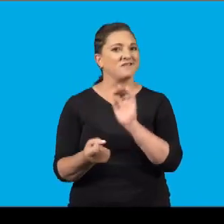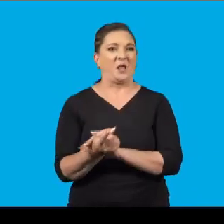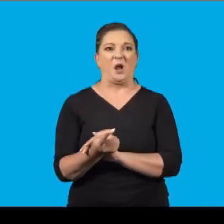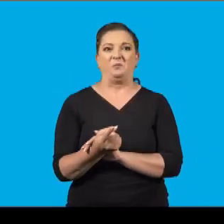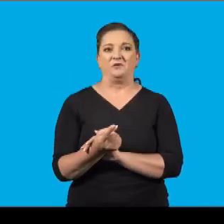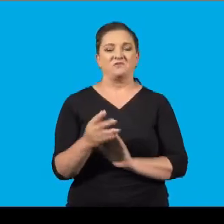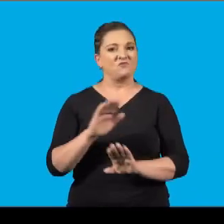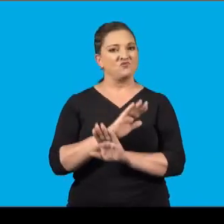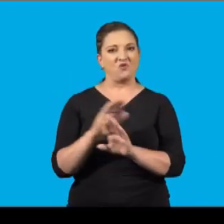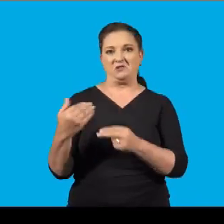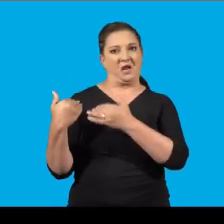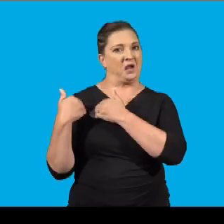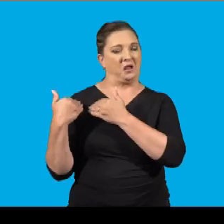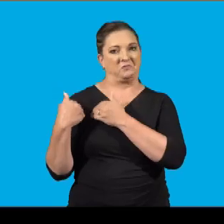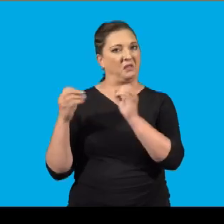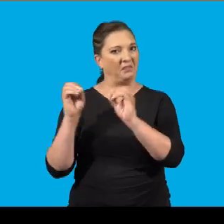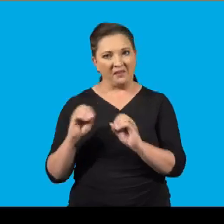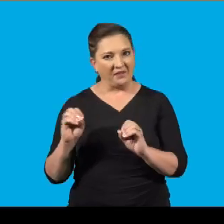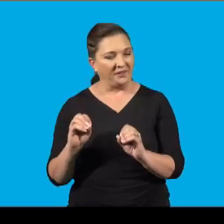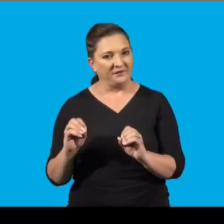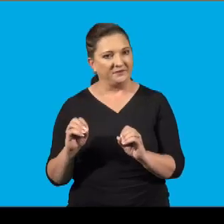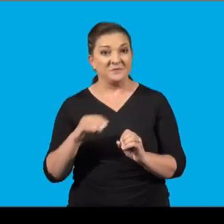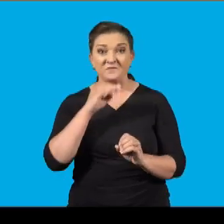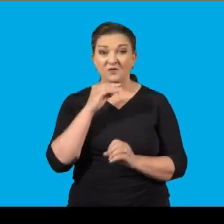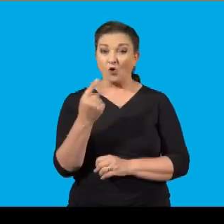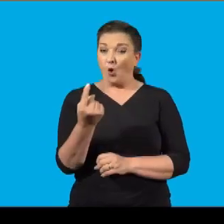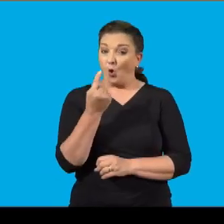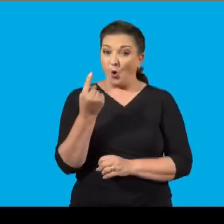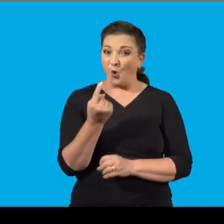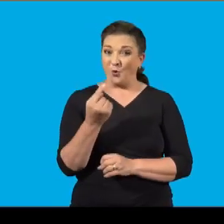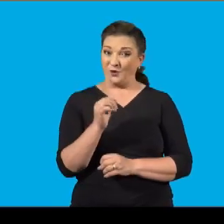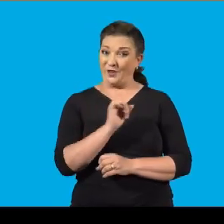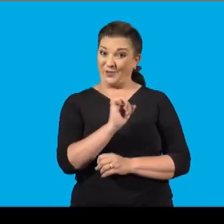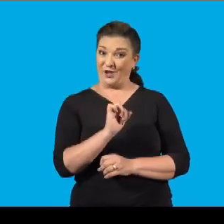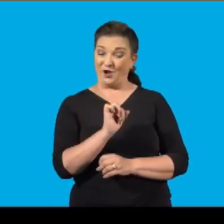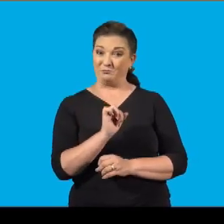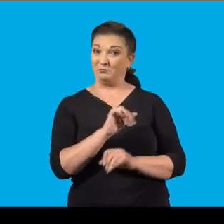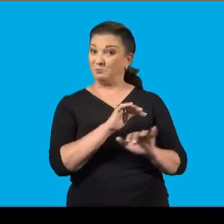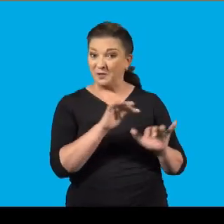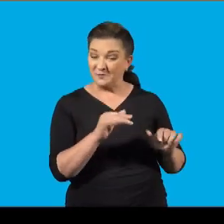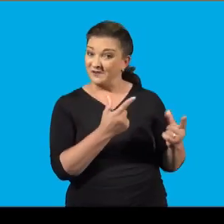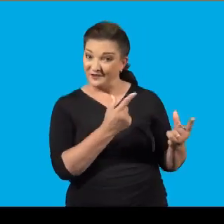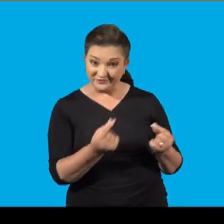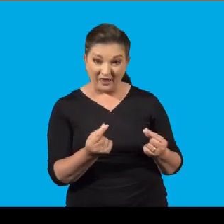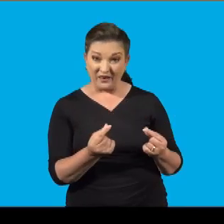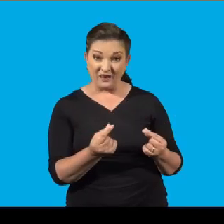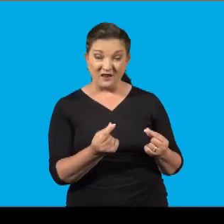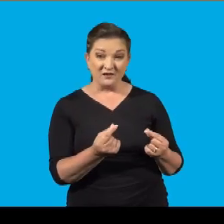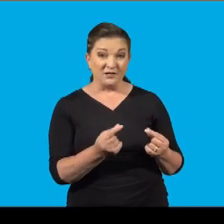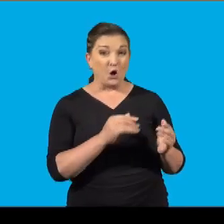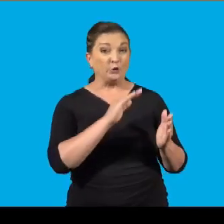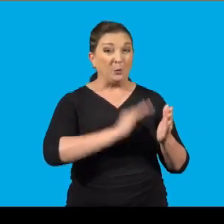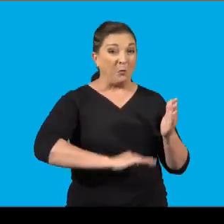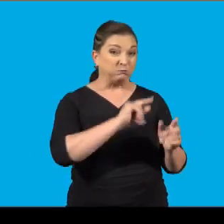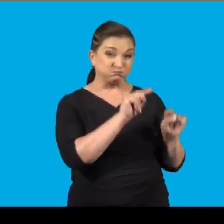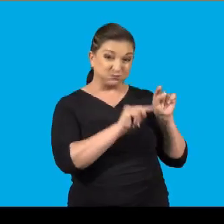accountable. That is also very, very important, that it wasn't just the people who committed the crimes, in other words, the